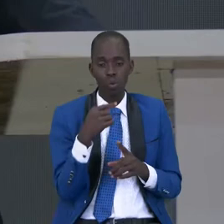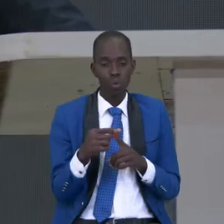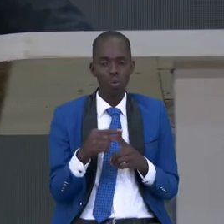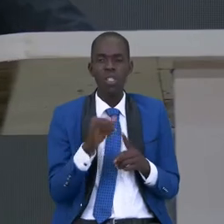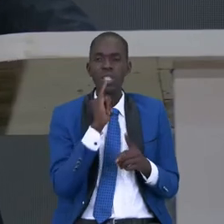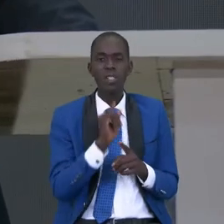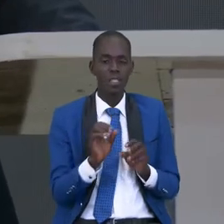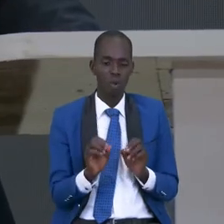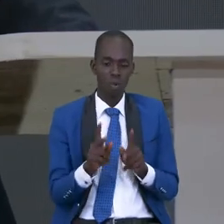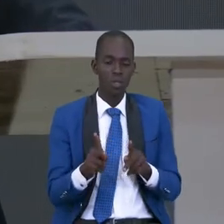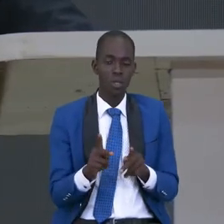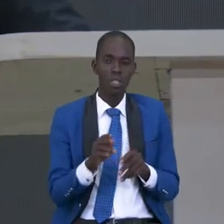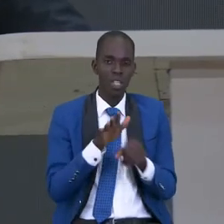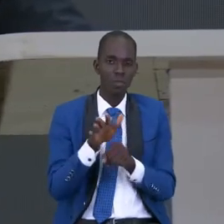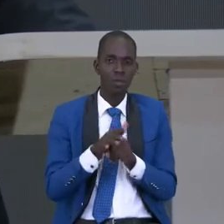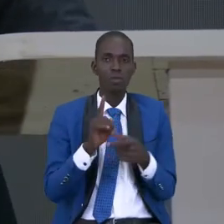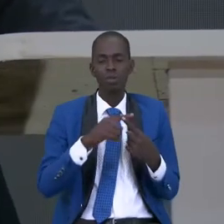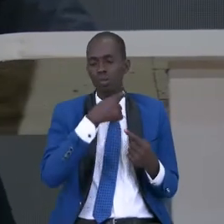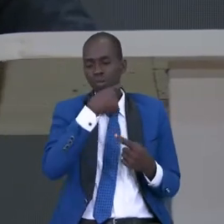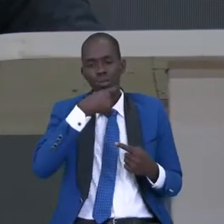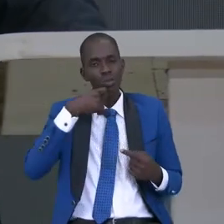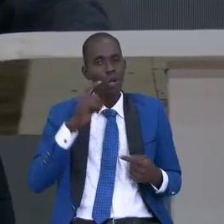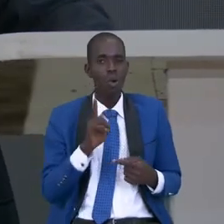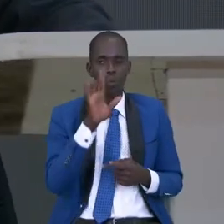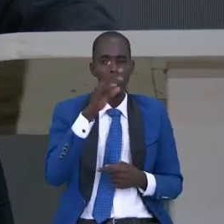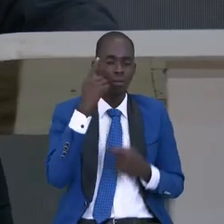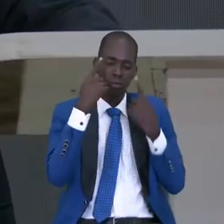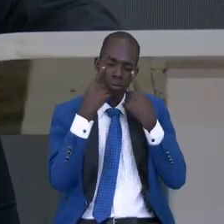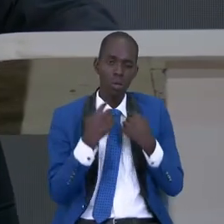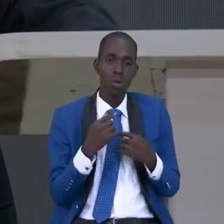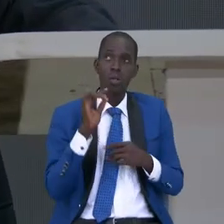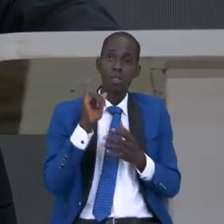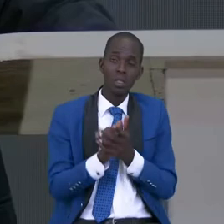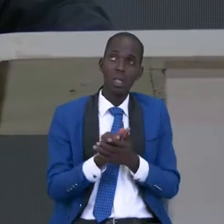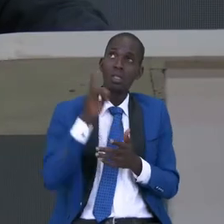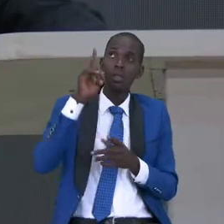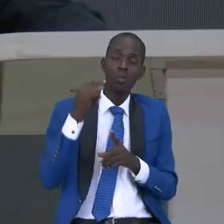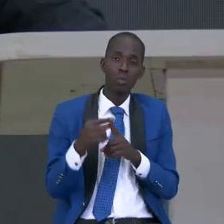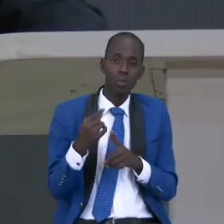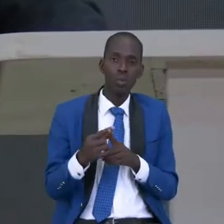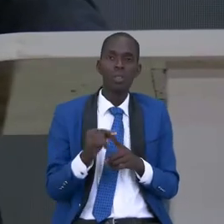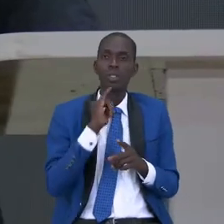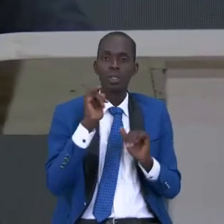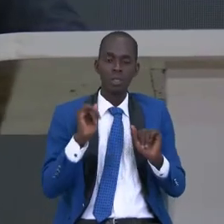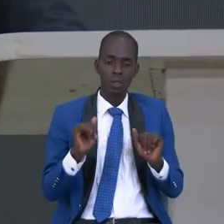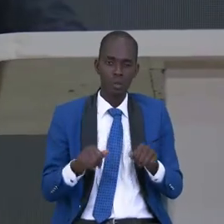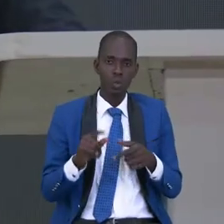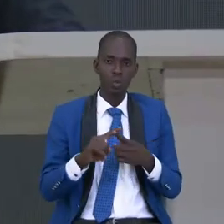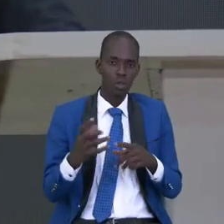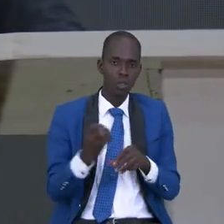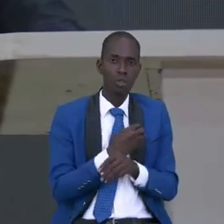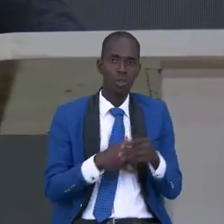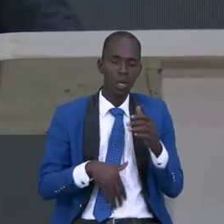your tears. One word is enough to bring you out of the boat and get you on